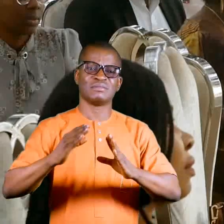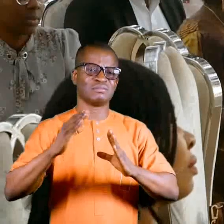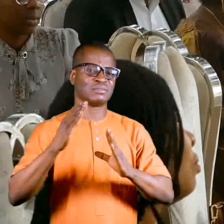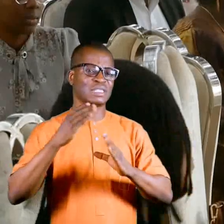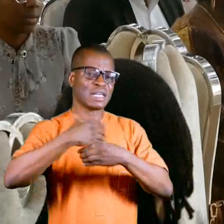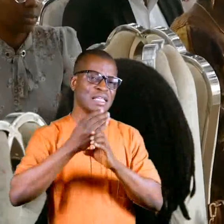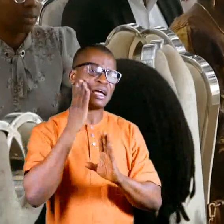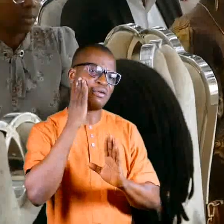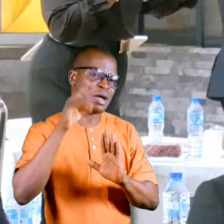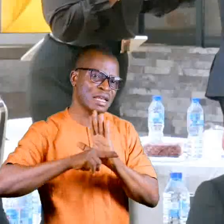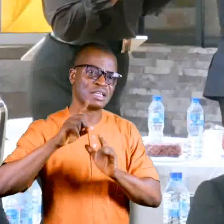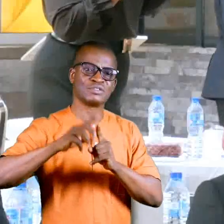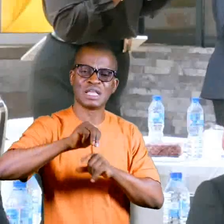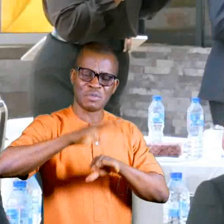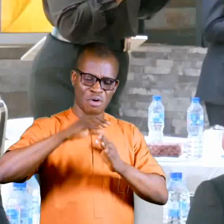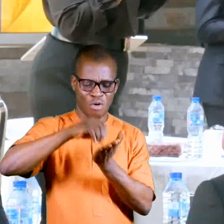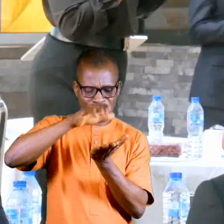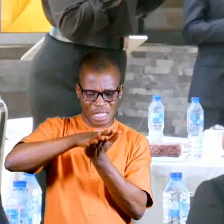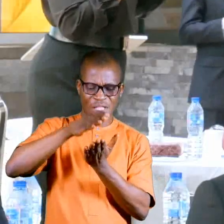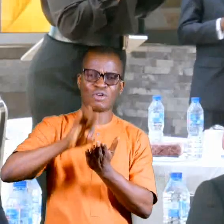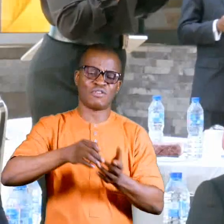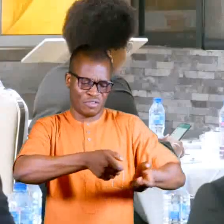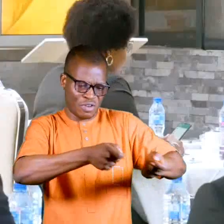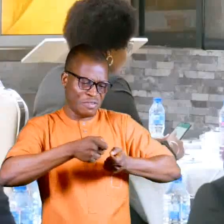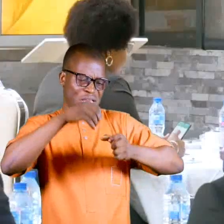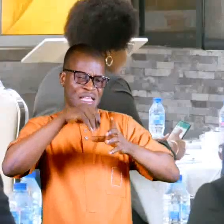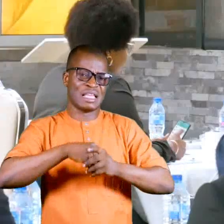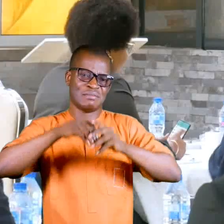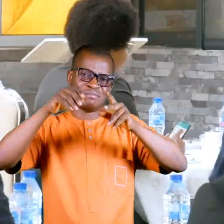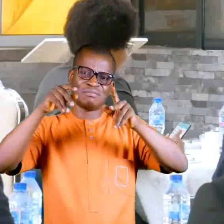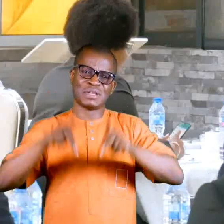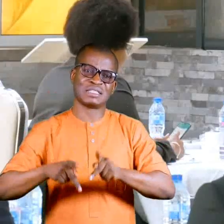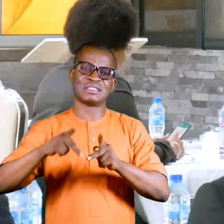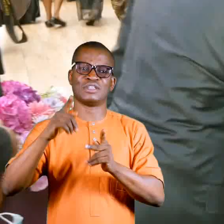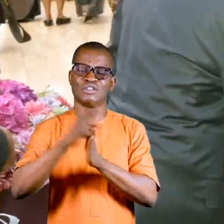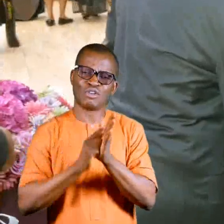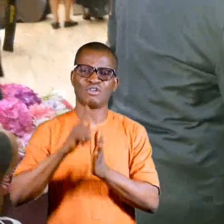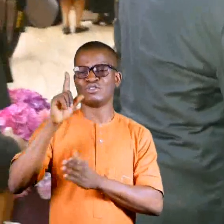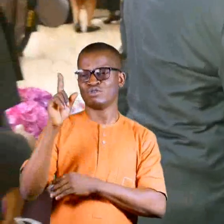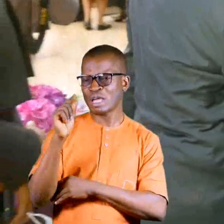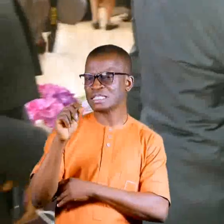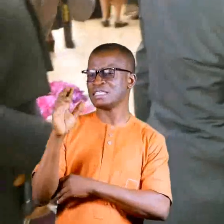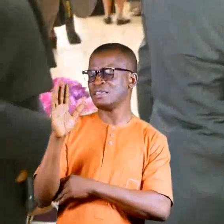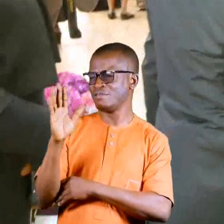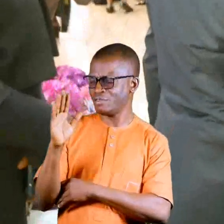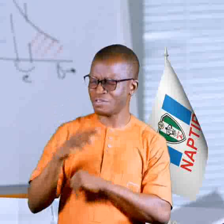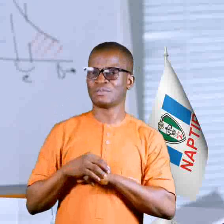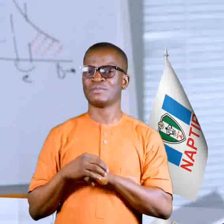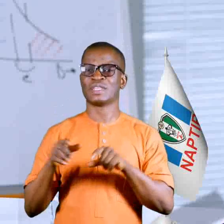on the provisions of the Trafficking in Persons Prohibition, Enforcement and Administration Act